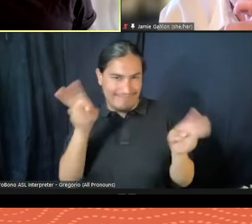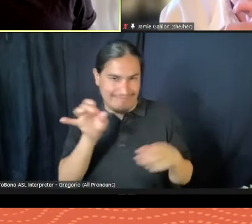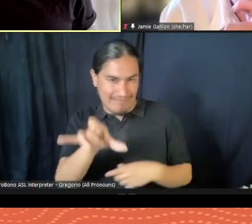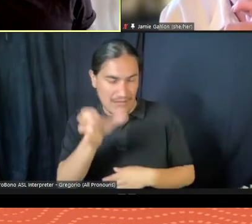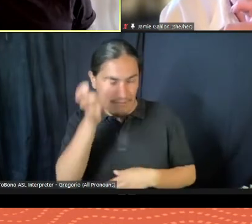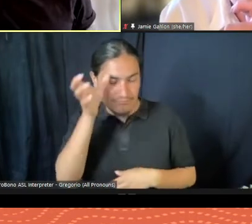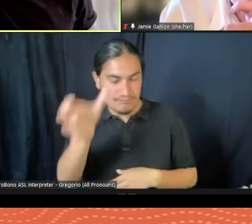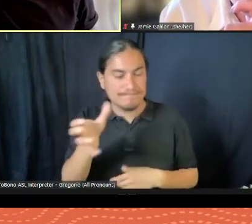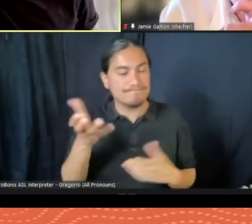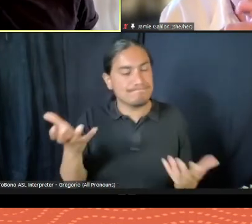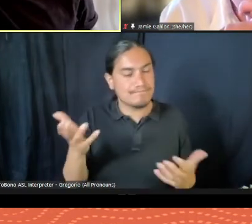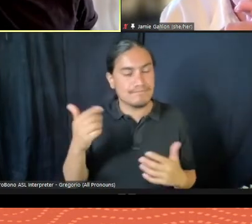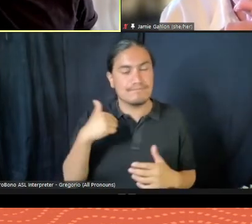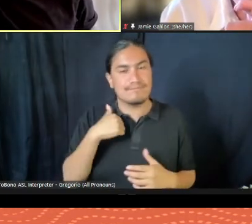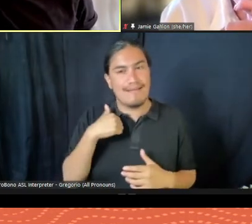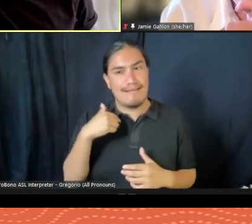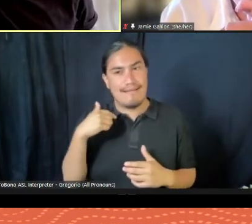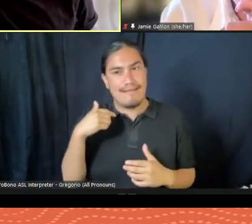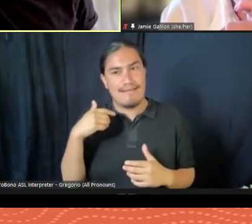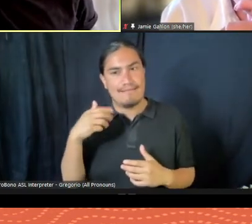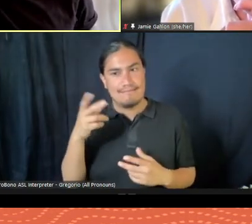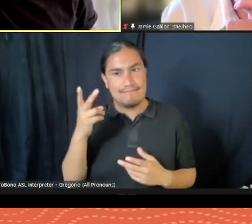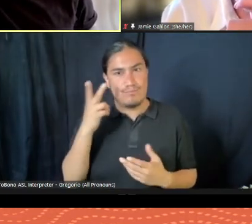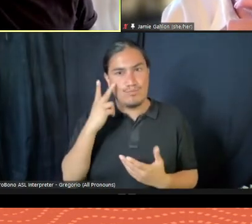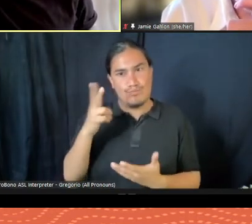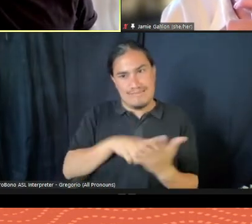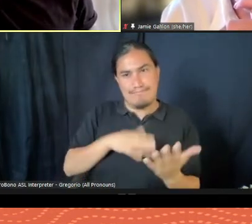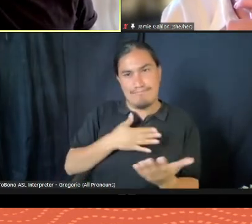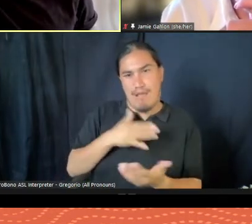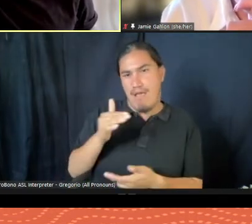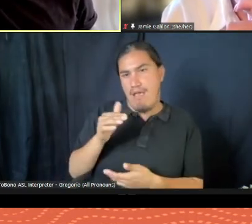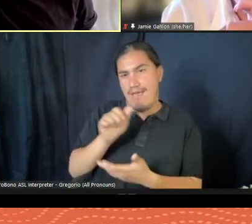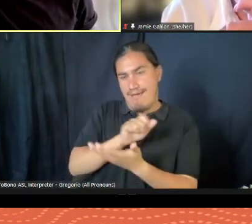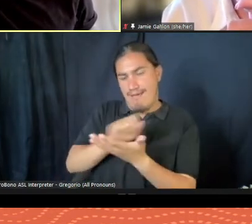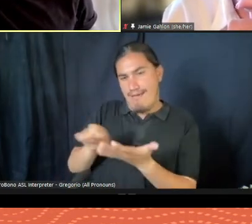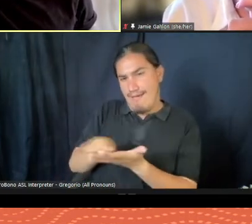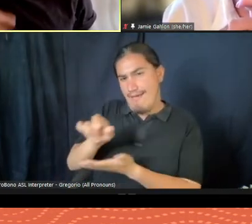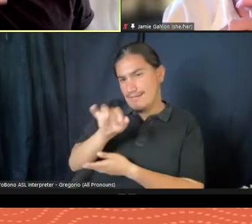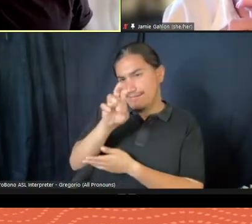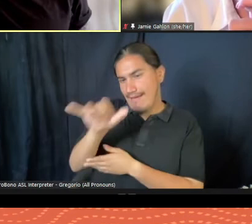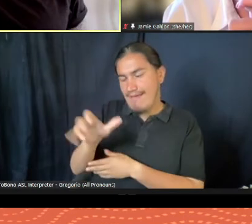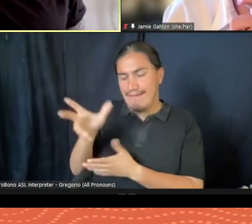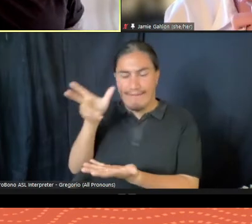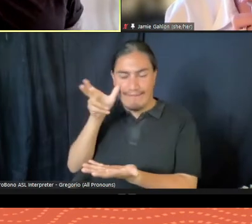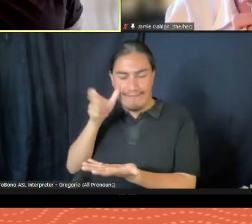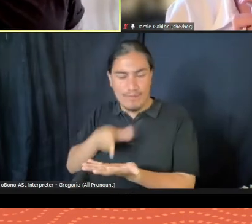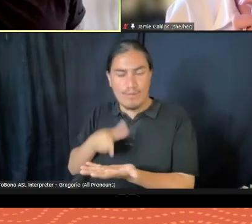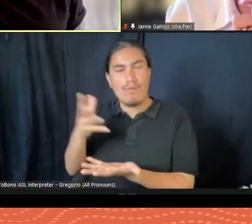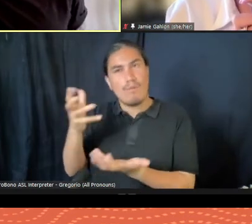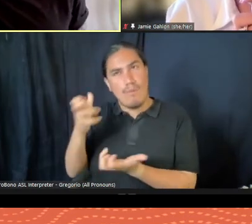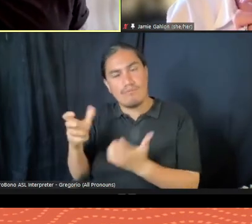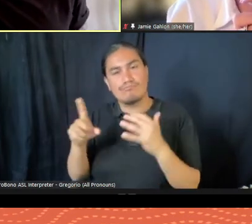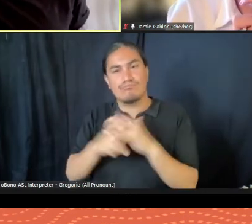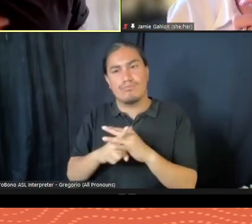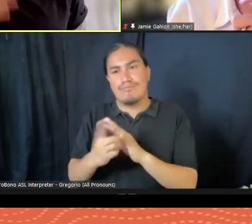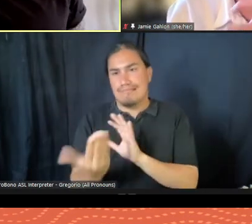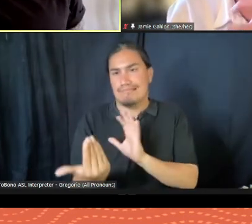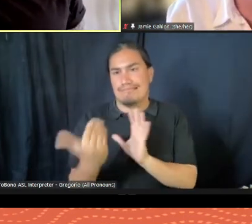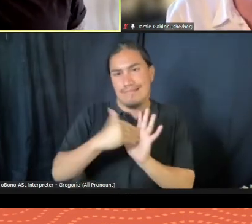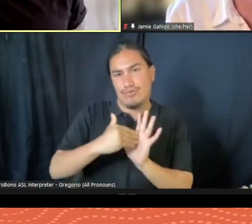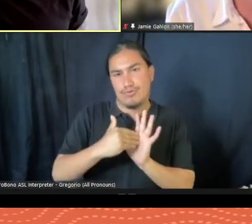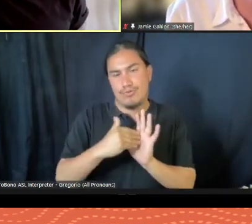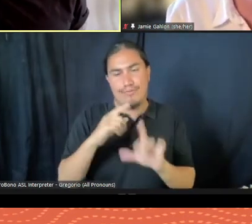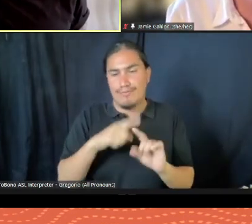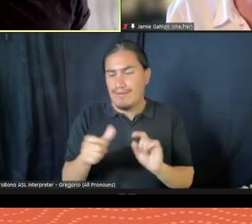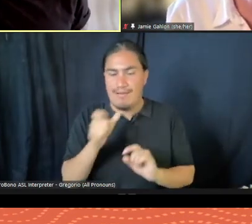you know, I hear in this essay an aspiration to be there, to be in the center. I'm nowhere near